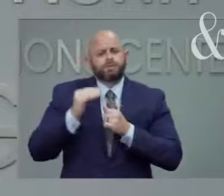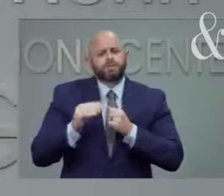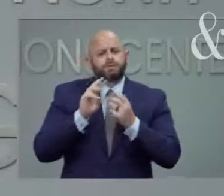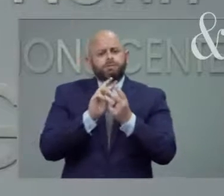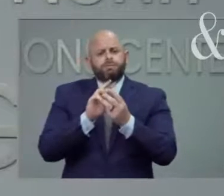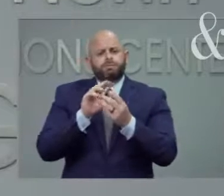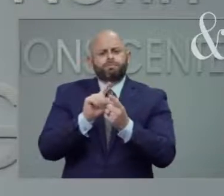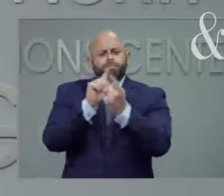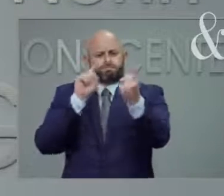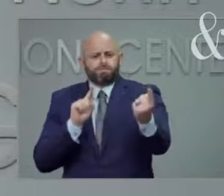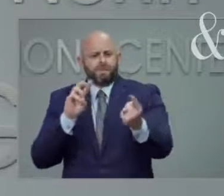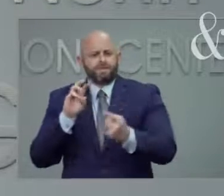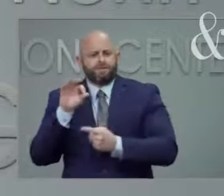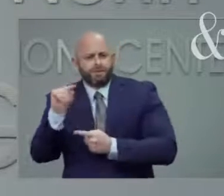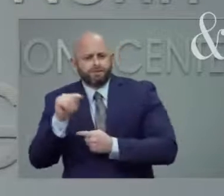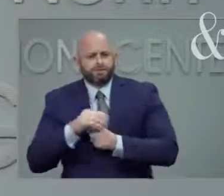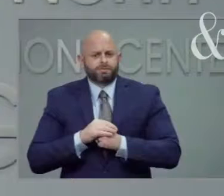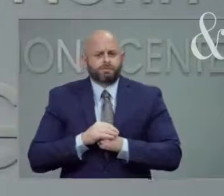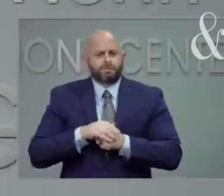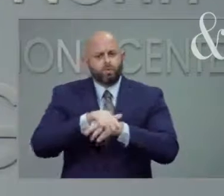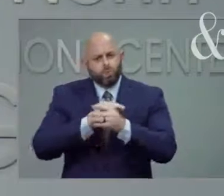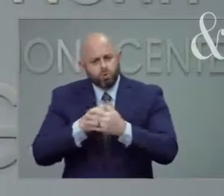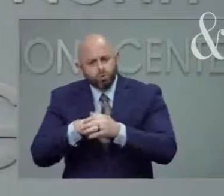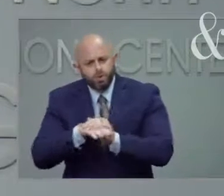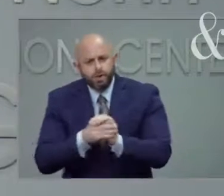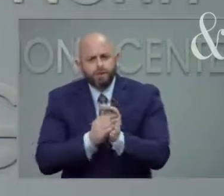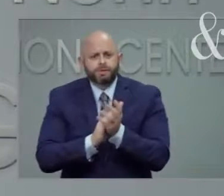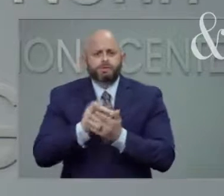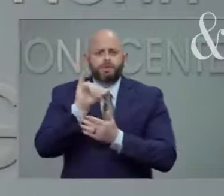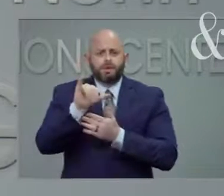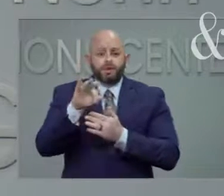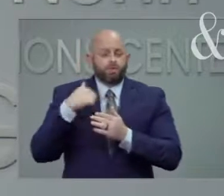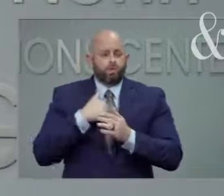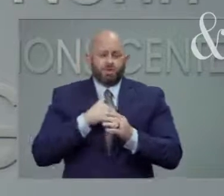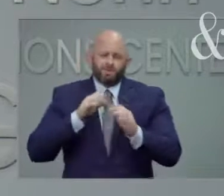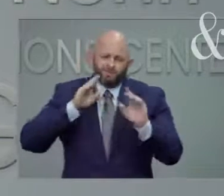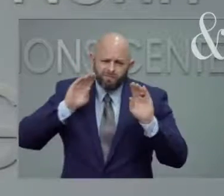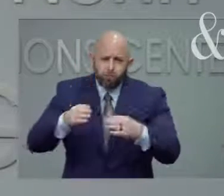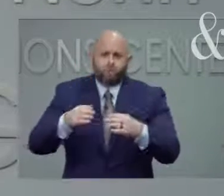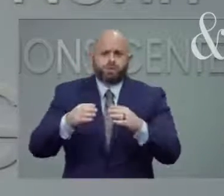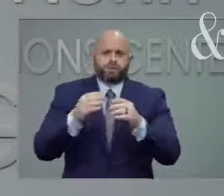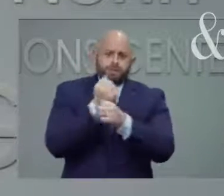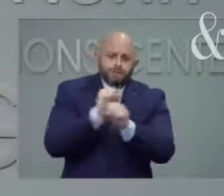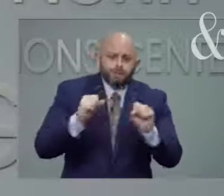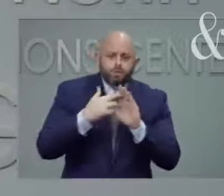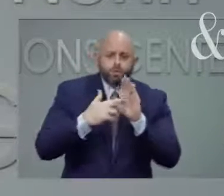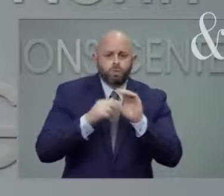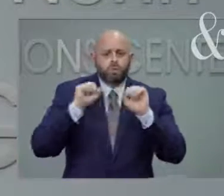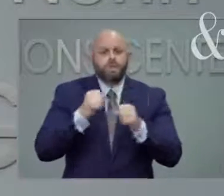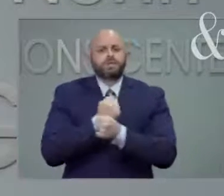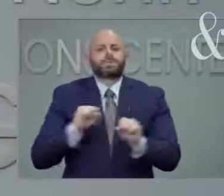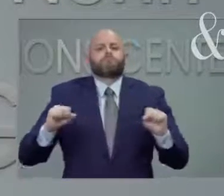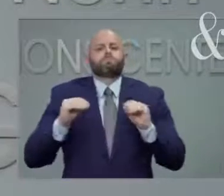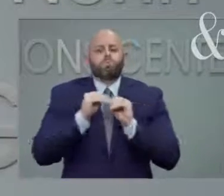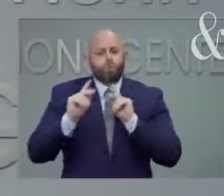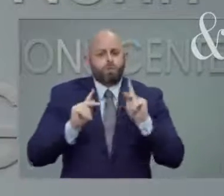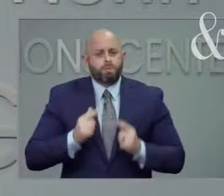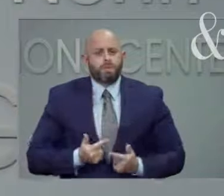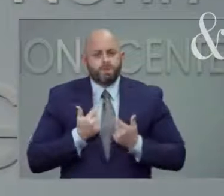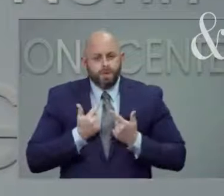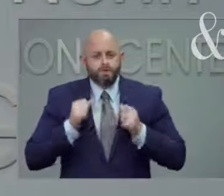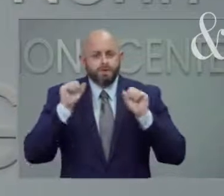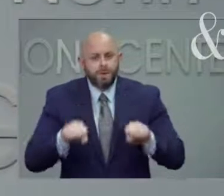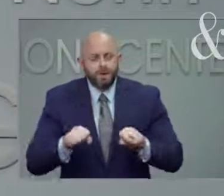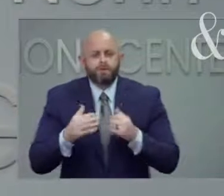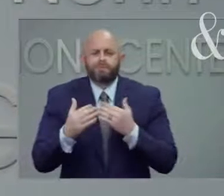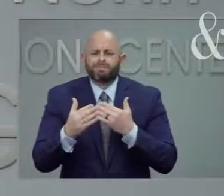hands. If we double down on our prevention efforts, we can save more lives even before vaccines help